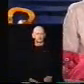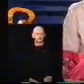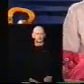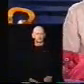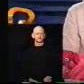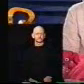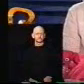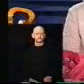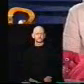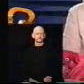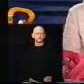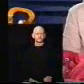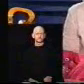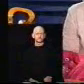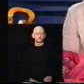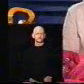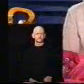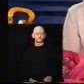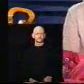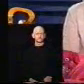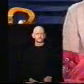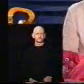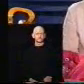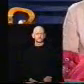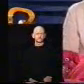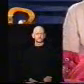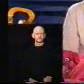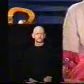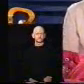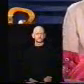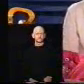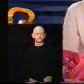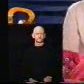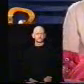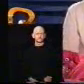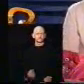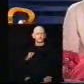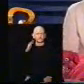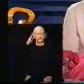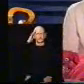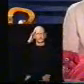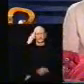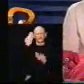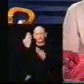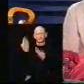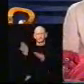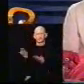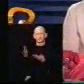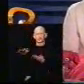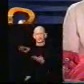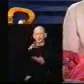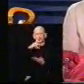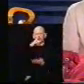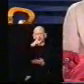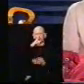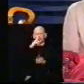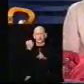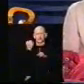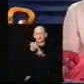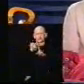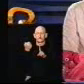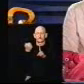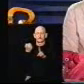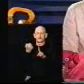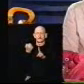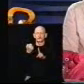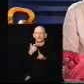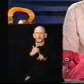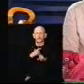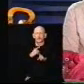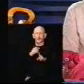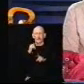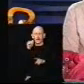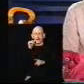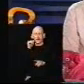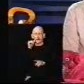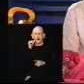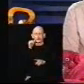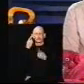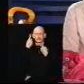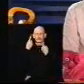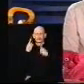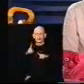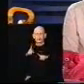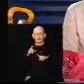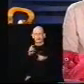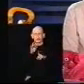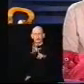infected And affected by HIV AIDS Made up of large fabric panels The quilt echoes the live stories Of